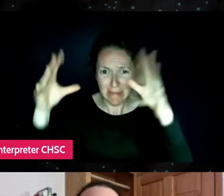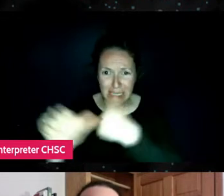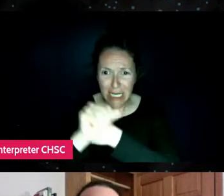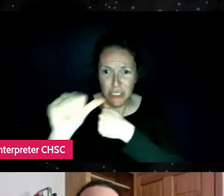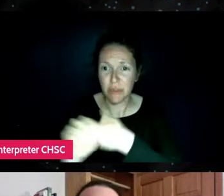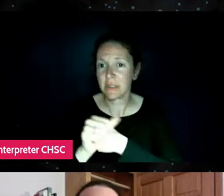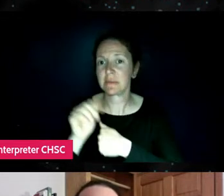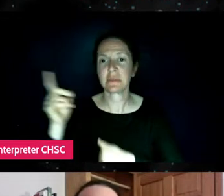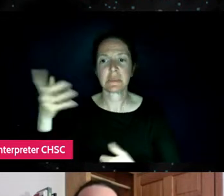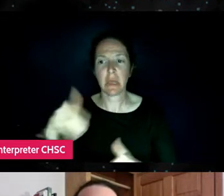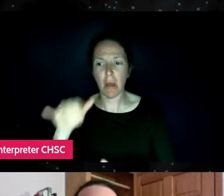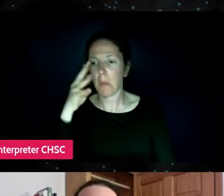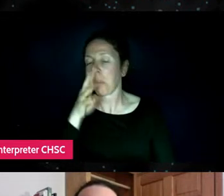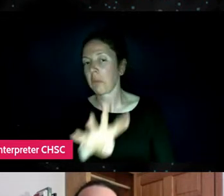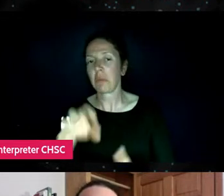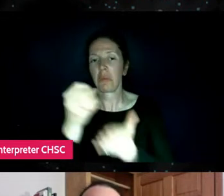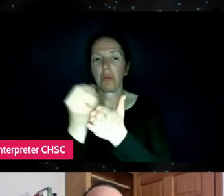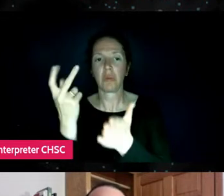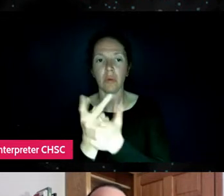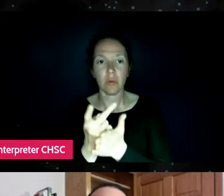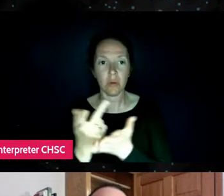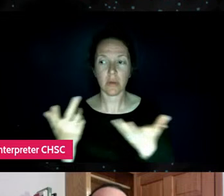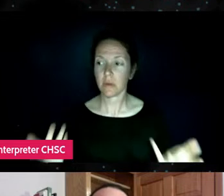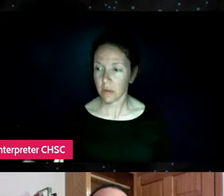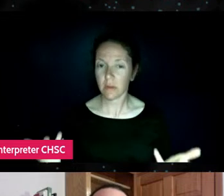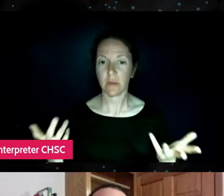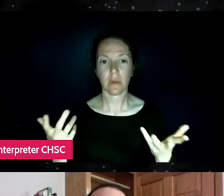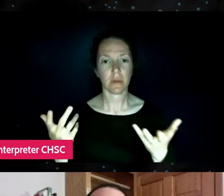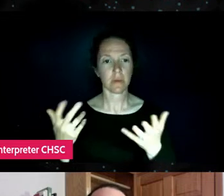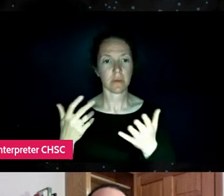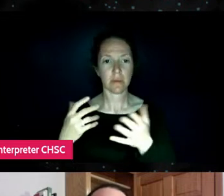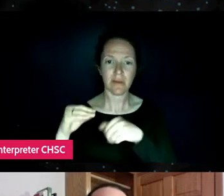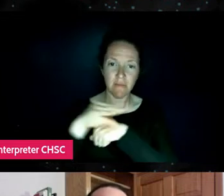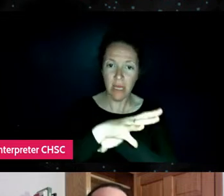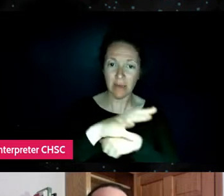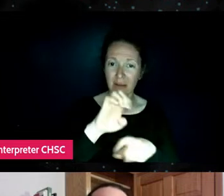fuel production and consumption on the climate.